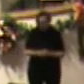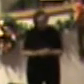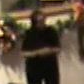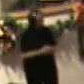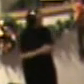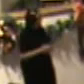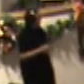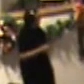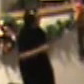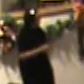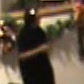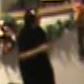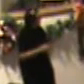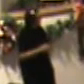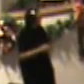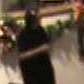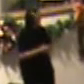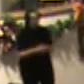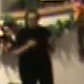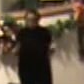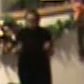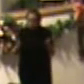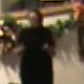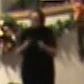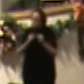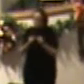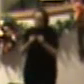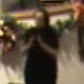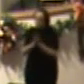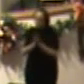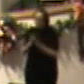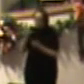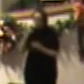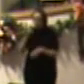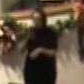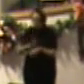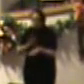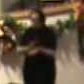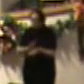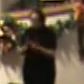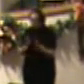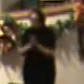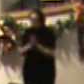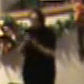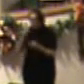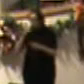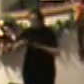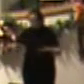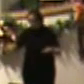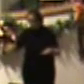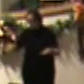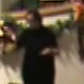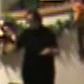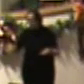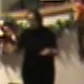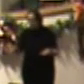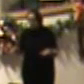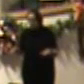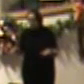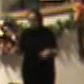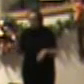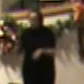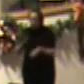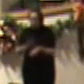everybody. I want to encourage you, please continue to pray for our church and pray for the kids, and I know you will.